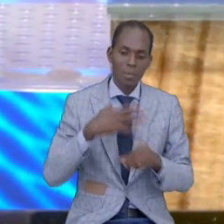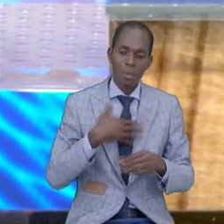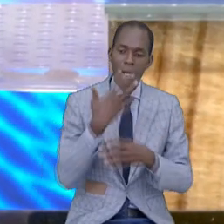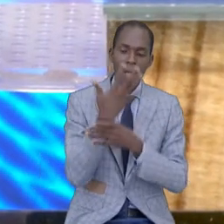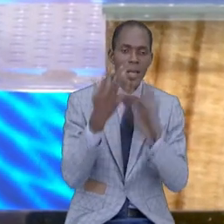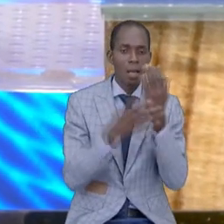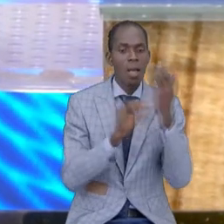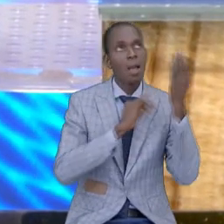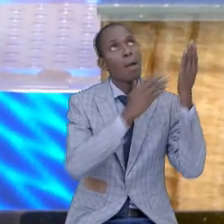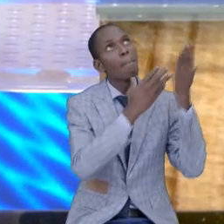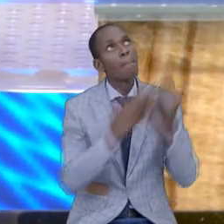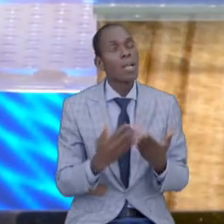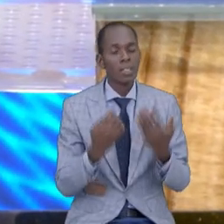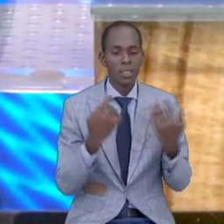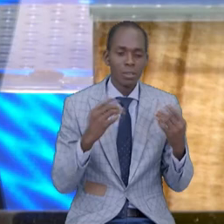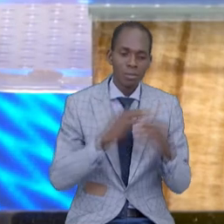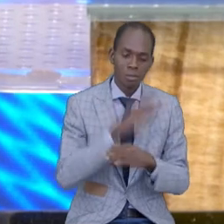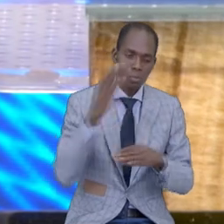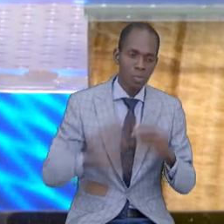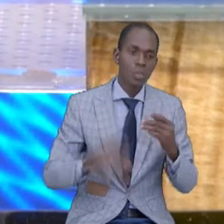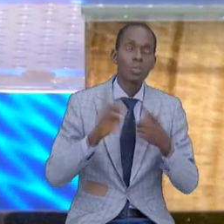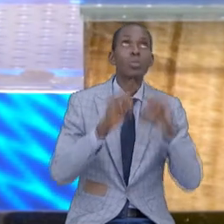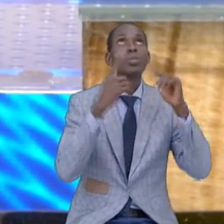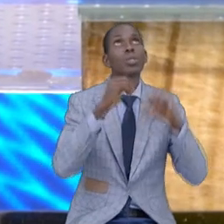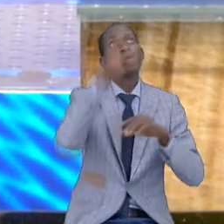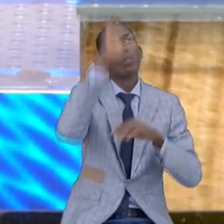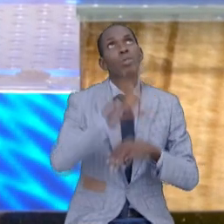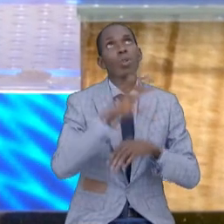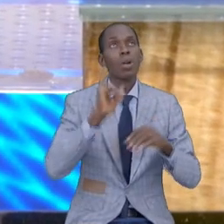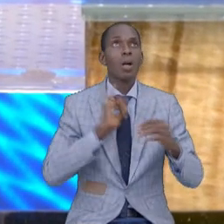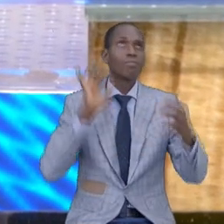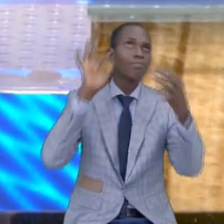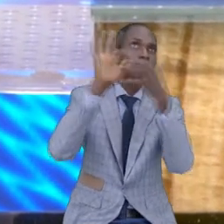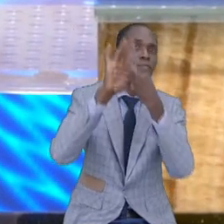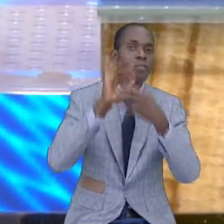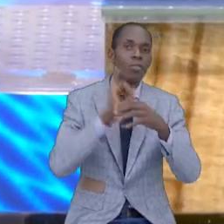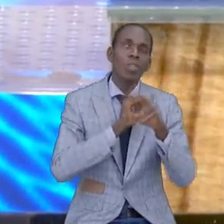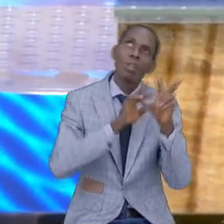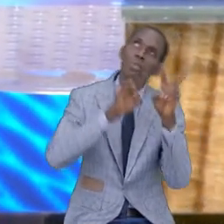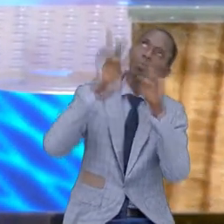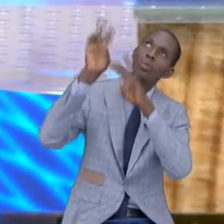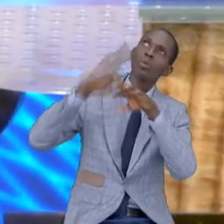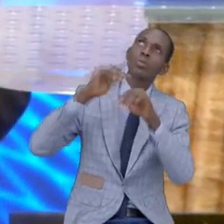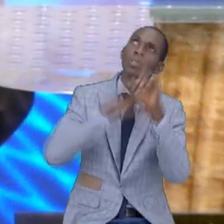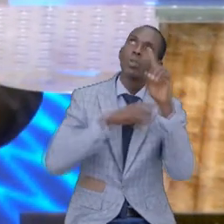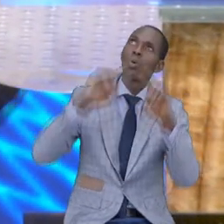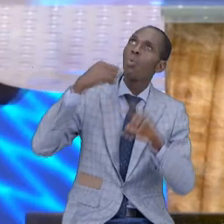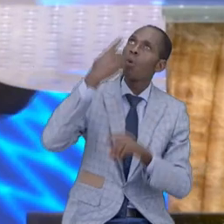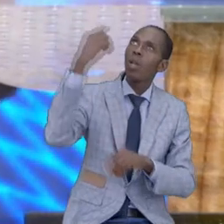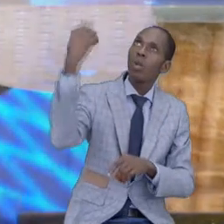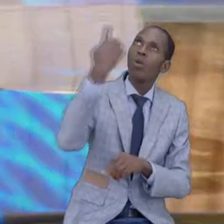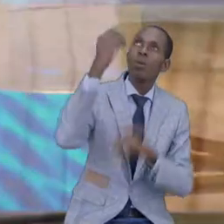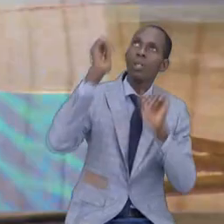I bring. Simply to the cross I cling. I look to the Lord who alone can